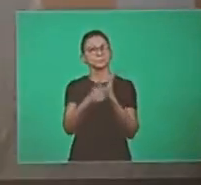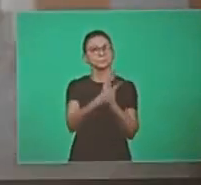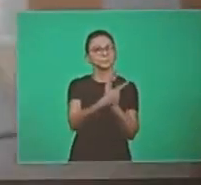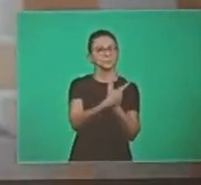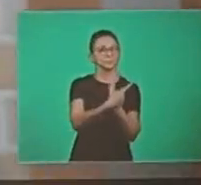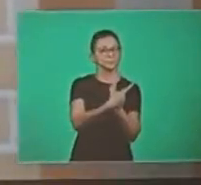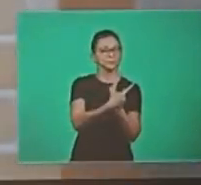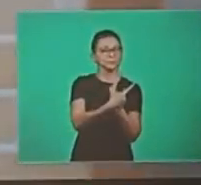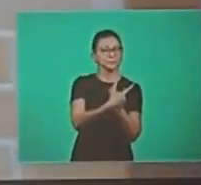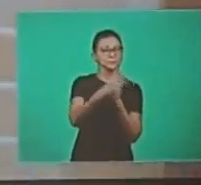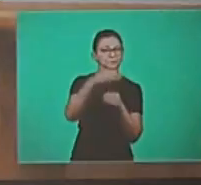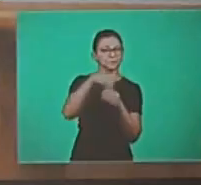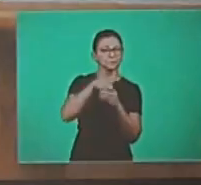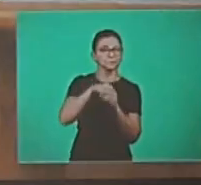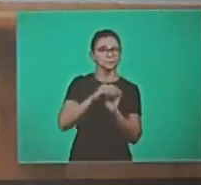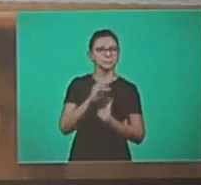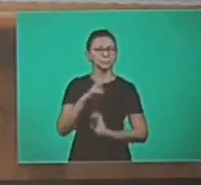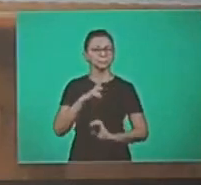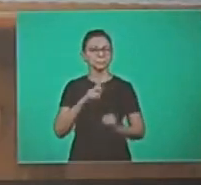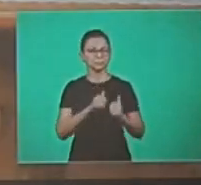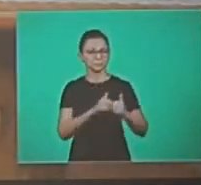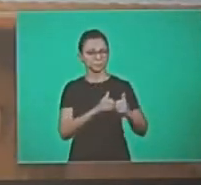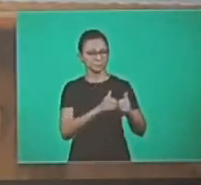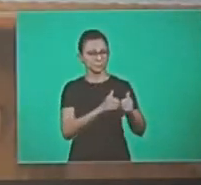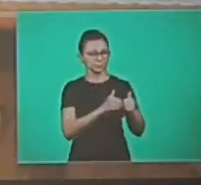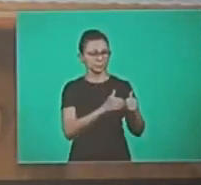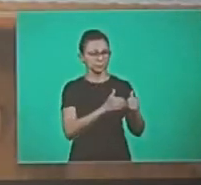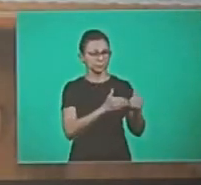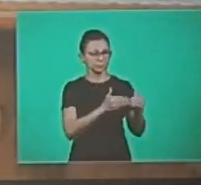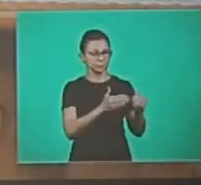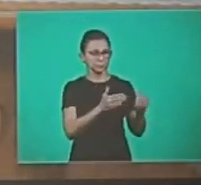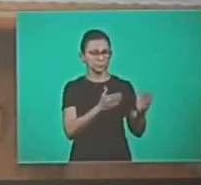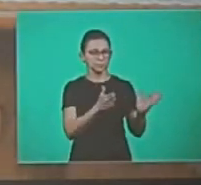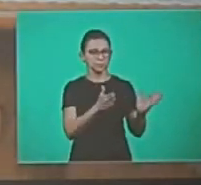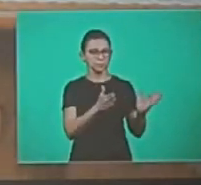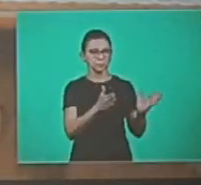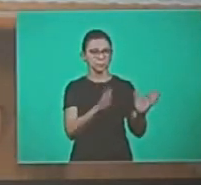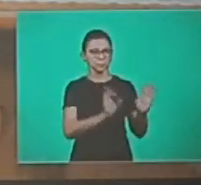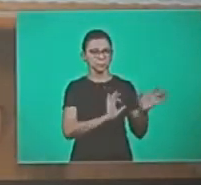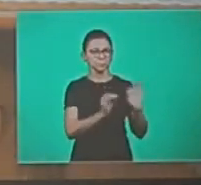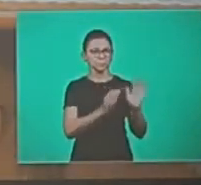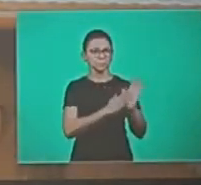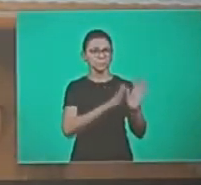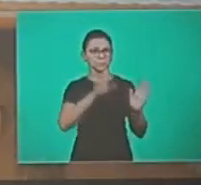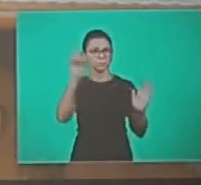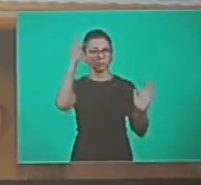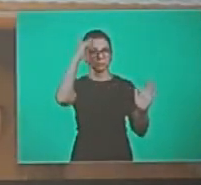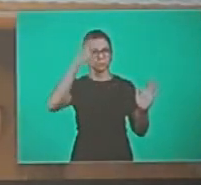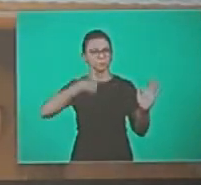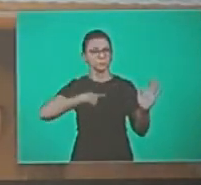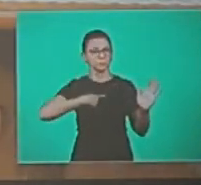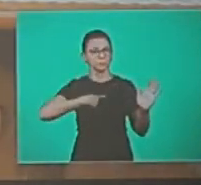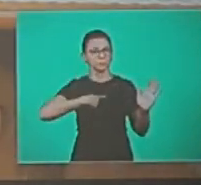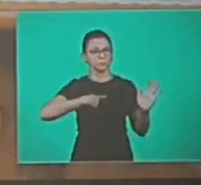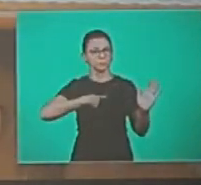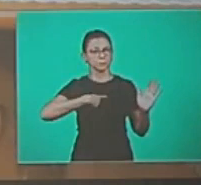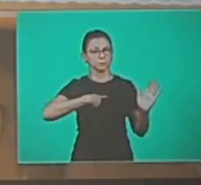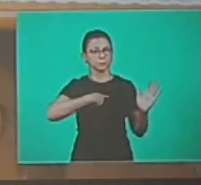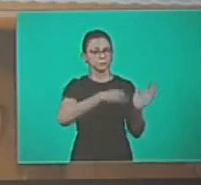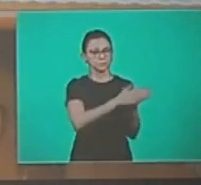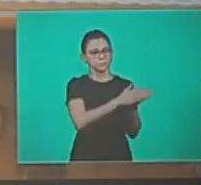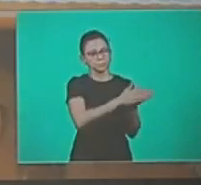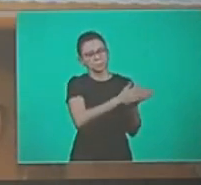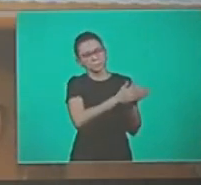So this parable talks about the beginning, of the product of man for